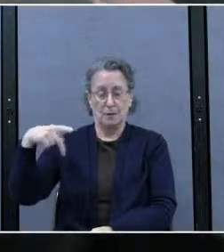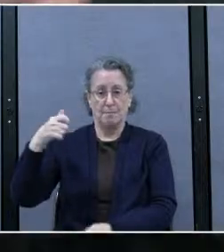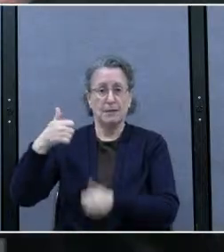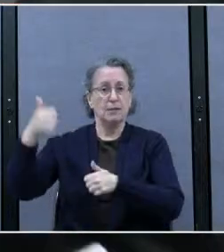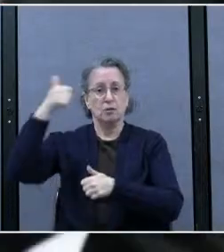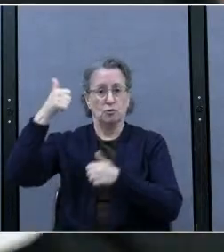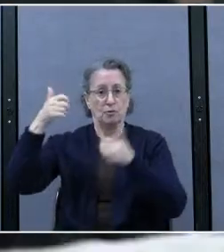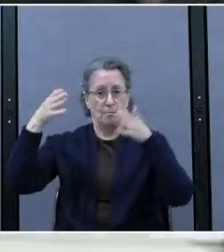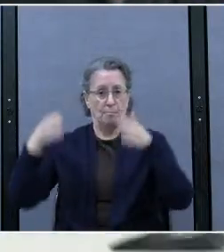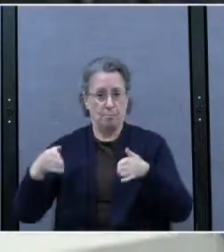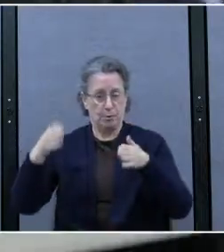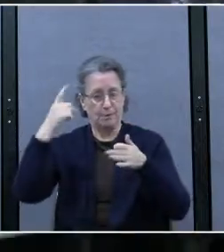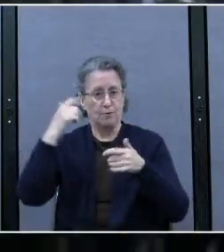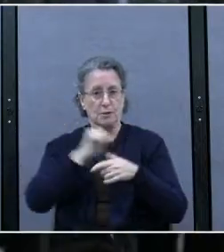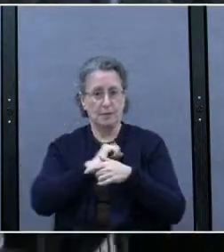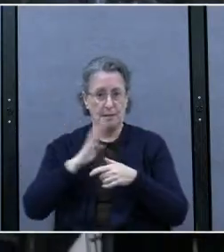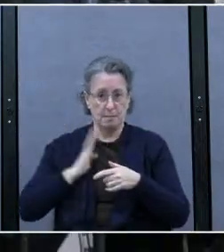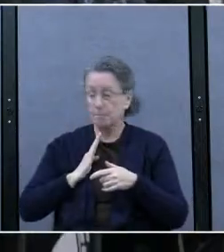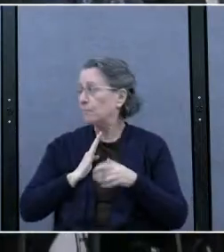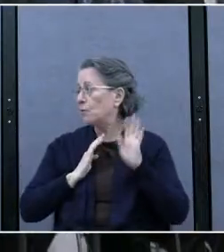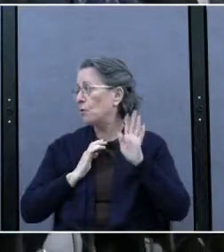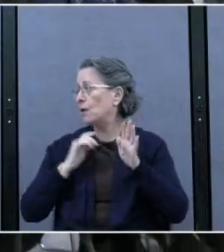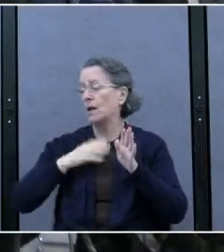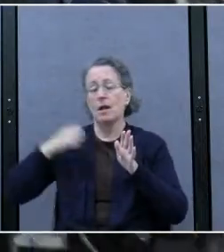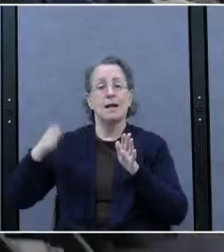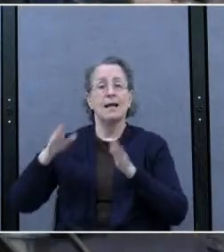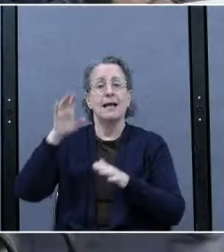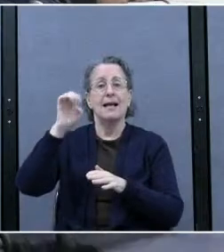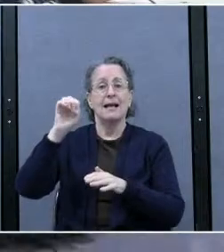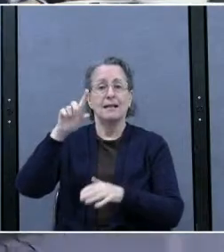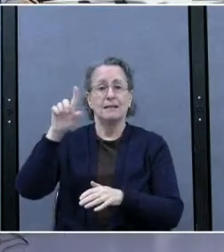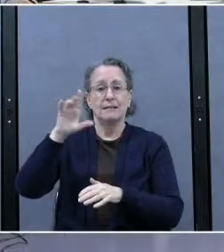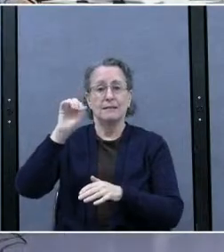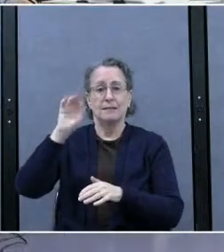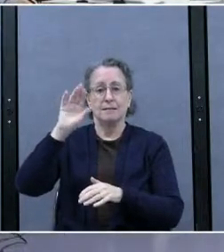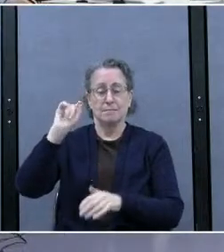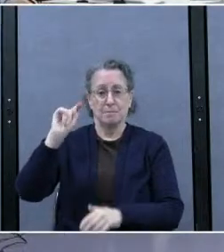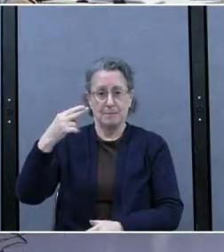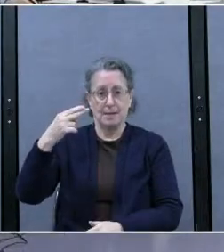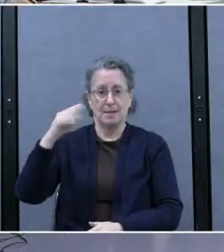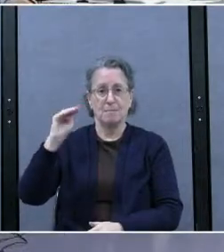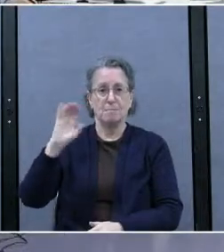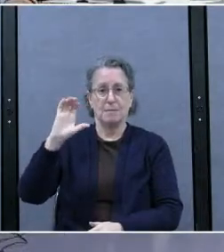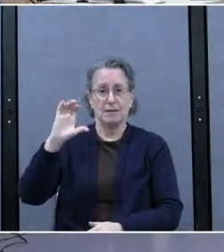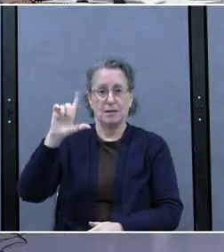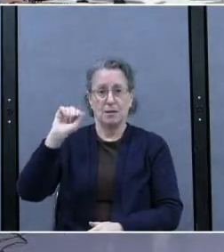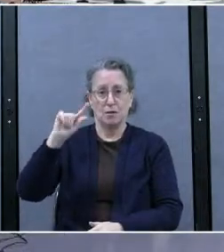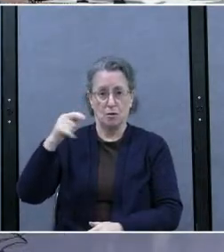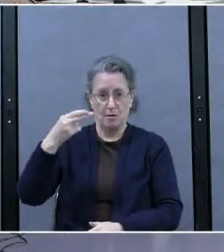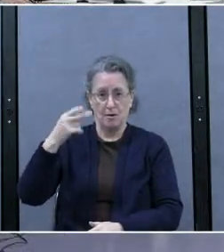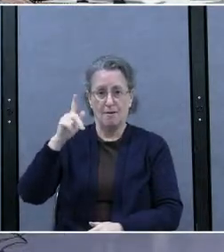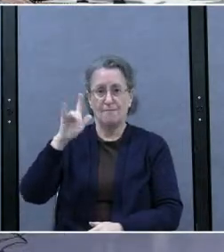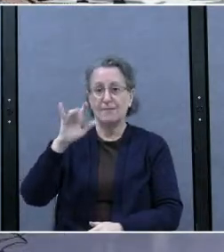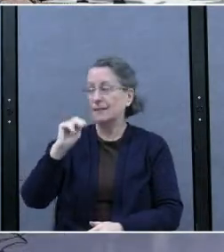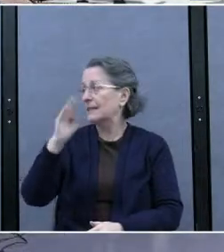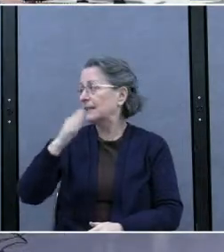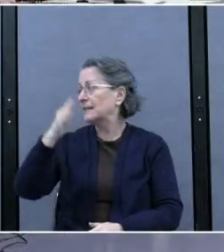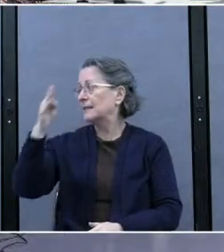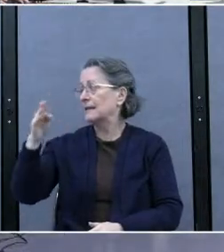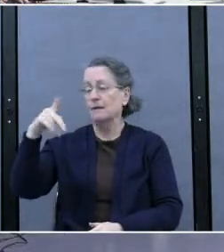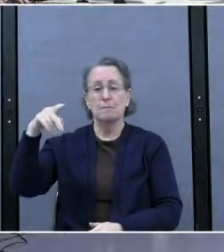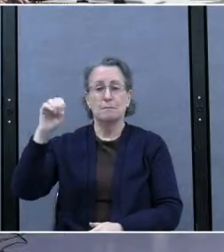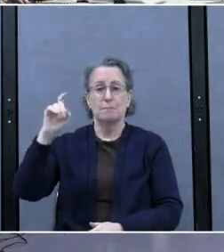know. Elizabeth McLaughlin, vice chair. Peter Case, Franz Reichsman, Richard Davis has been our clerk this year. To my